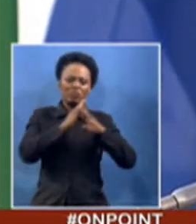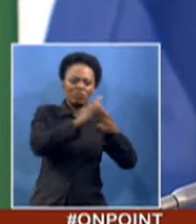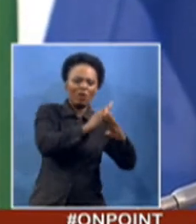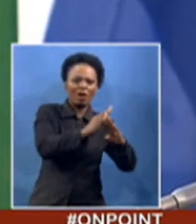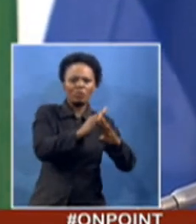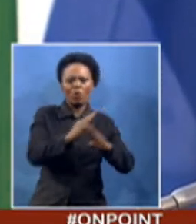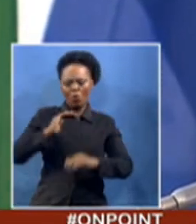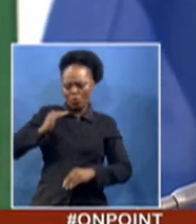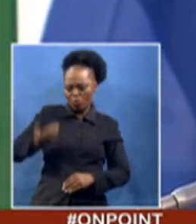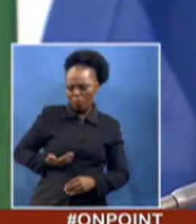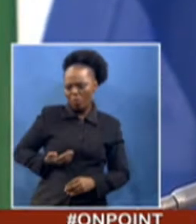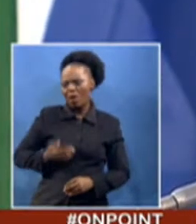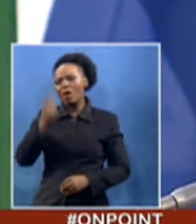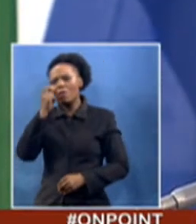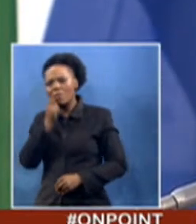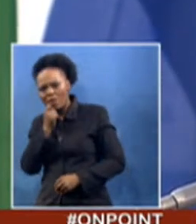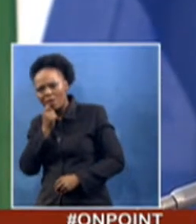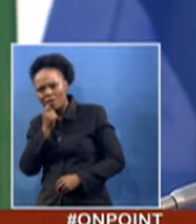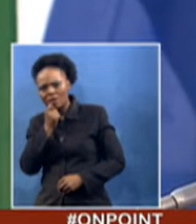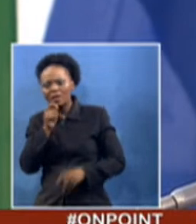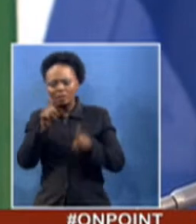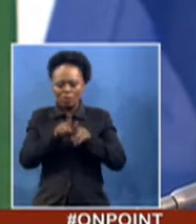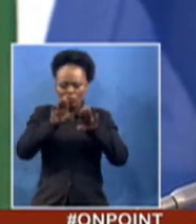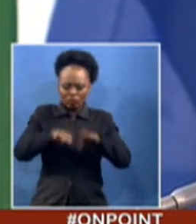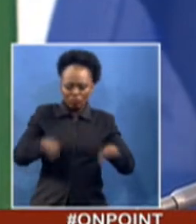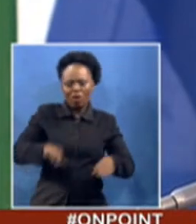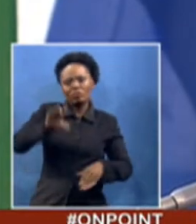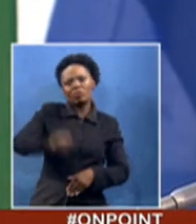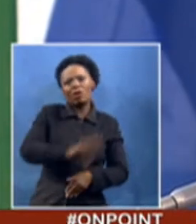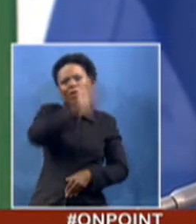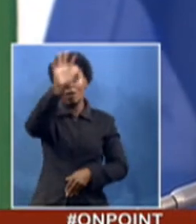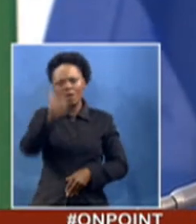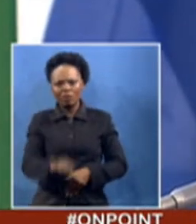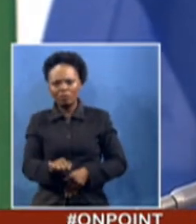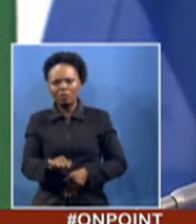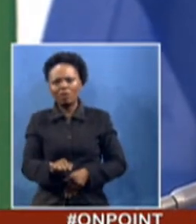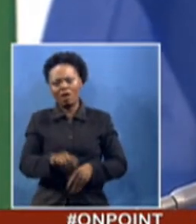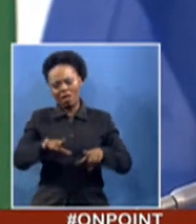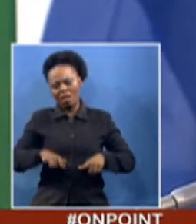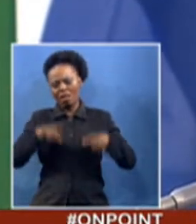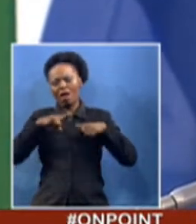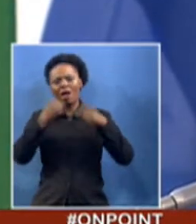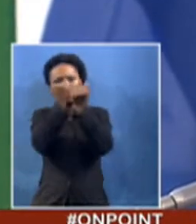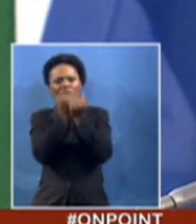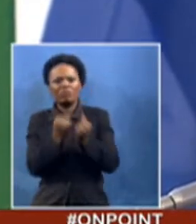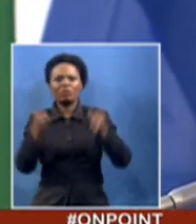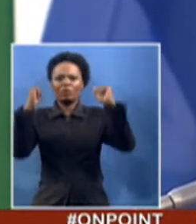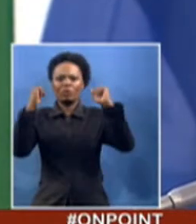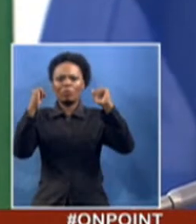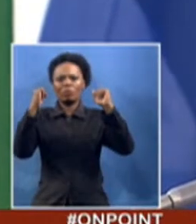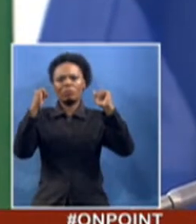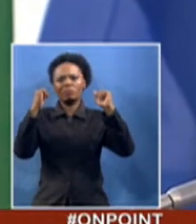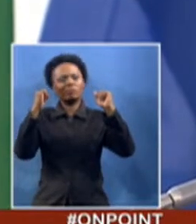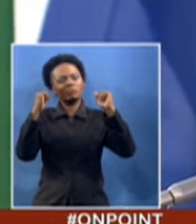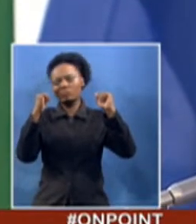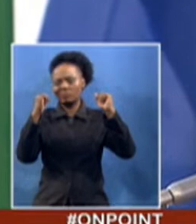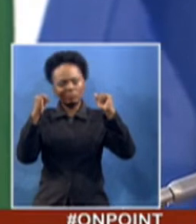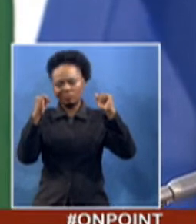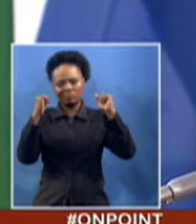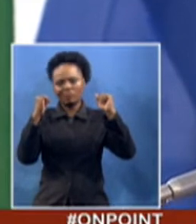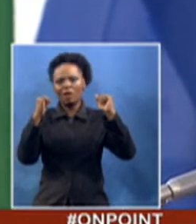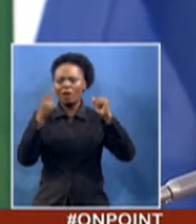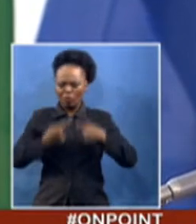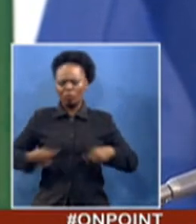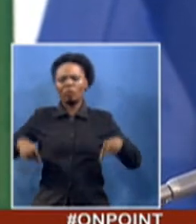and children of South Africa from living lives of freedom. We must take a firm